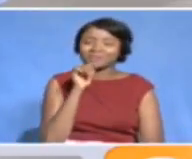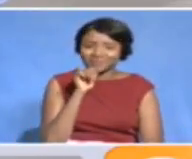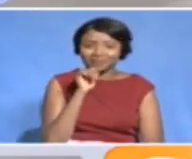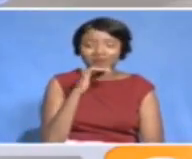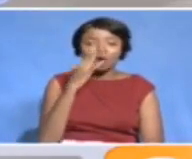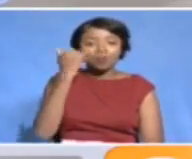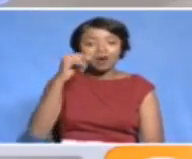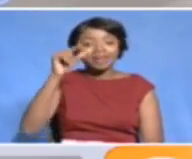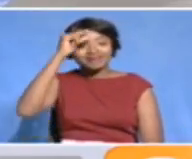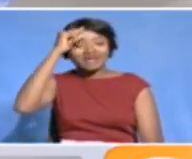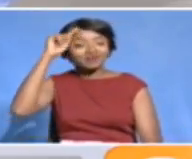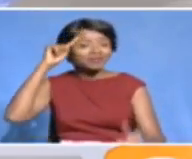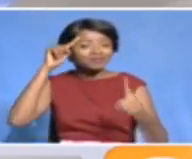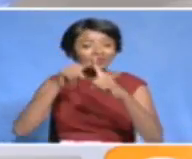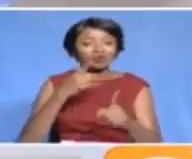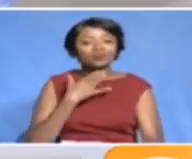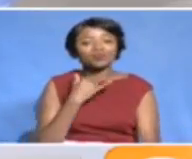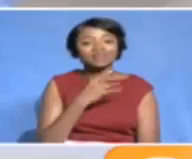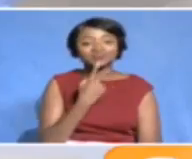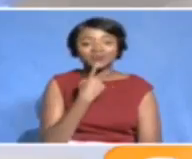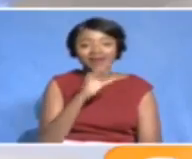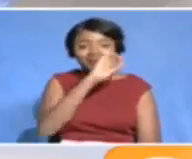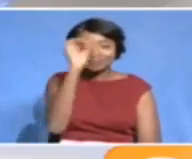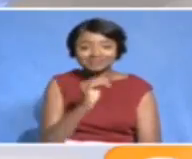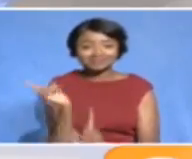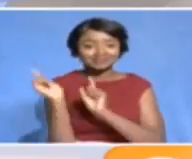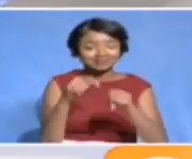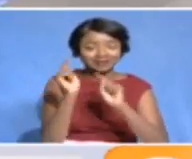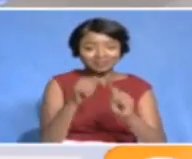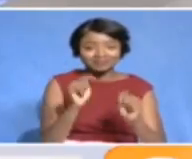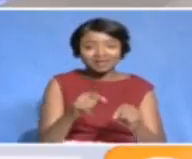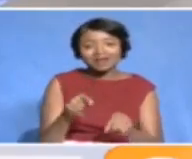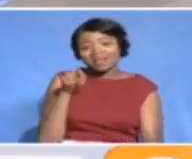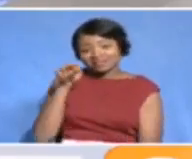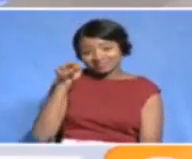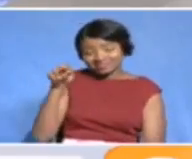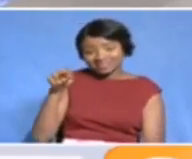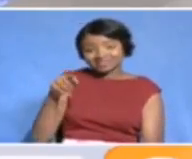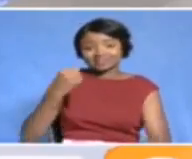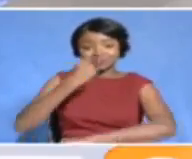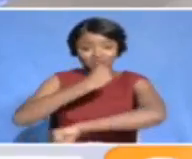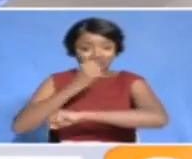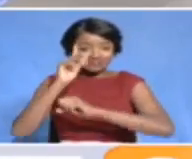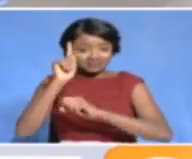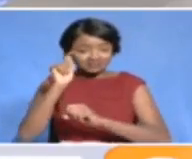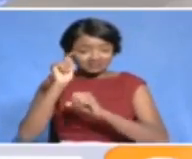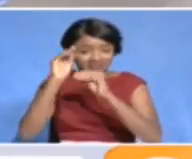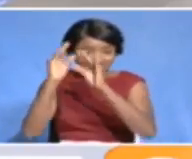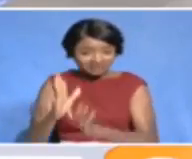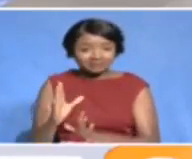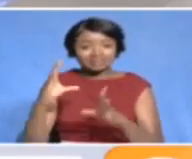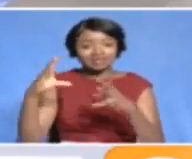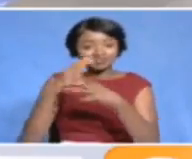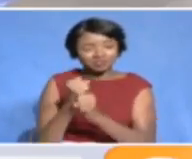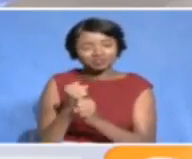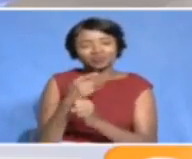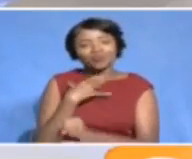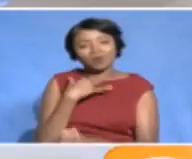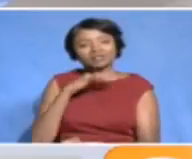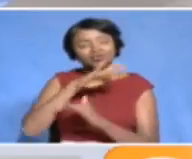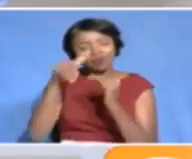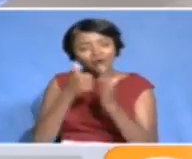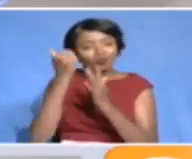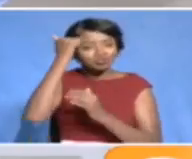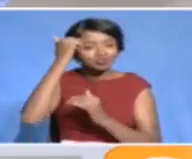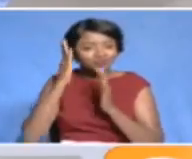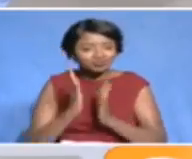government's 100% transition policy. The Secondary Head Teachers Association says while ensuring all pupils join Form 1